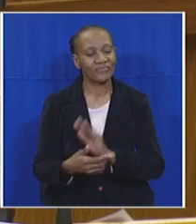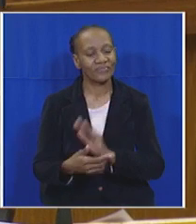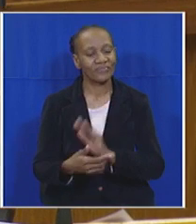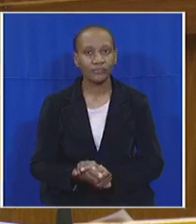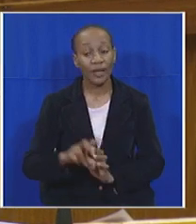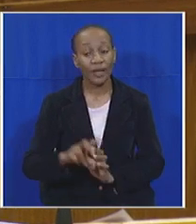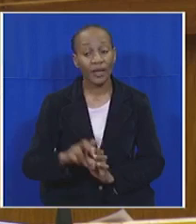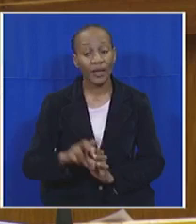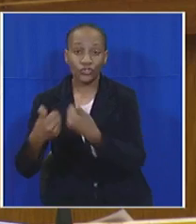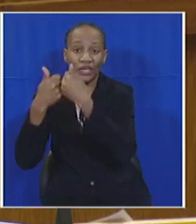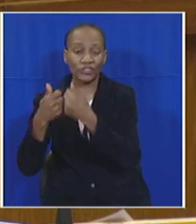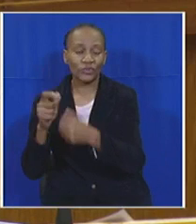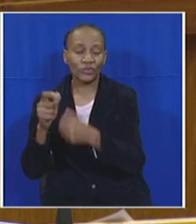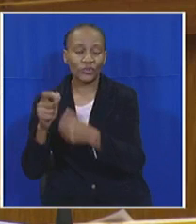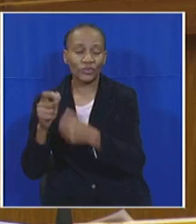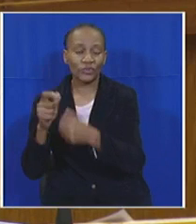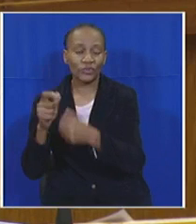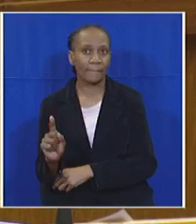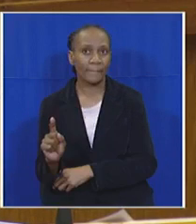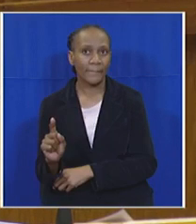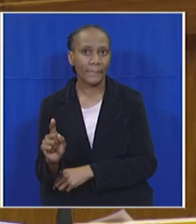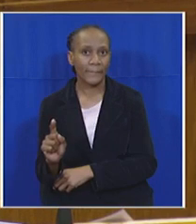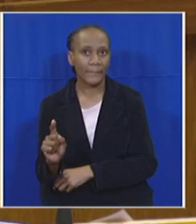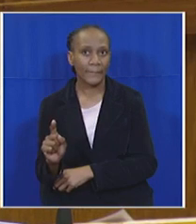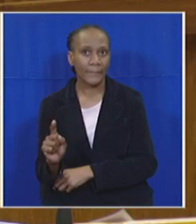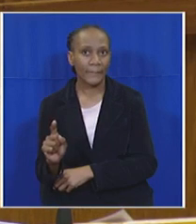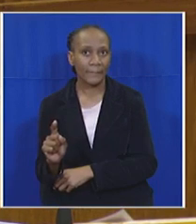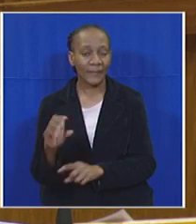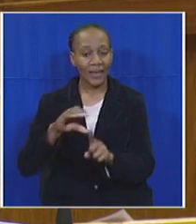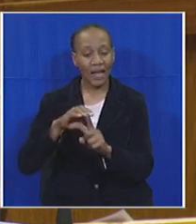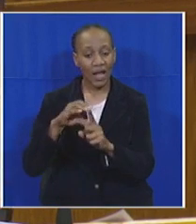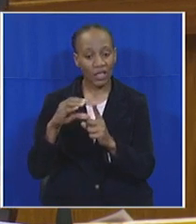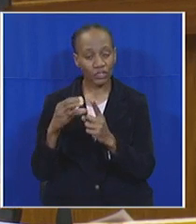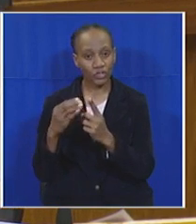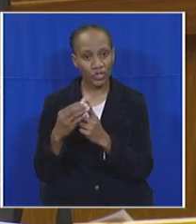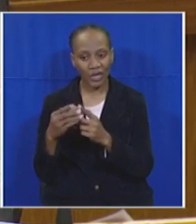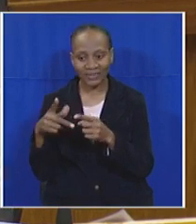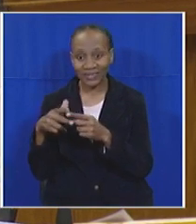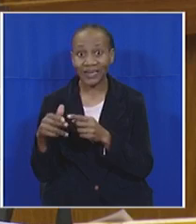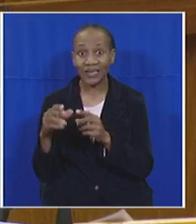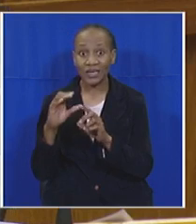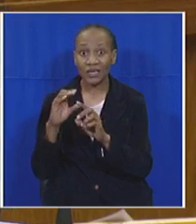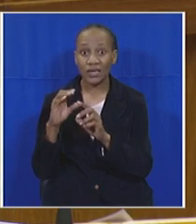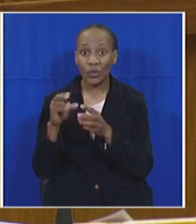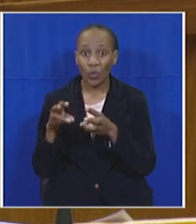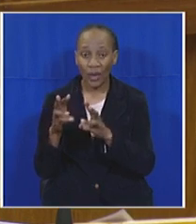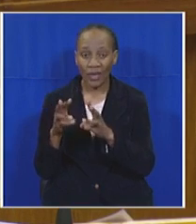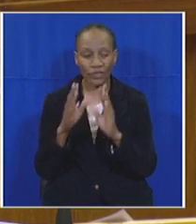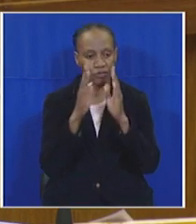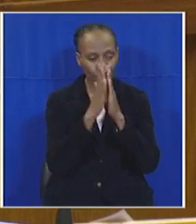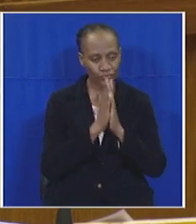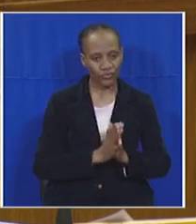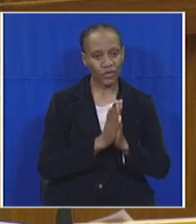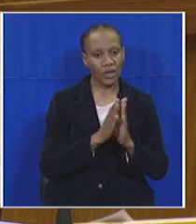other challenges that we are facing is the challenge of the initiations and religious institutions in the country remains a very